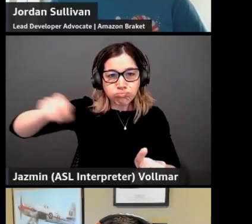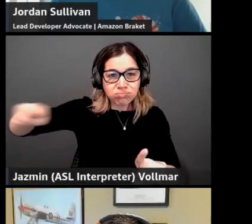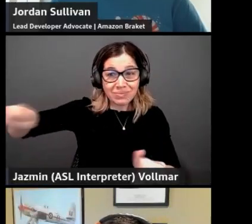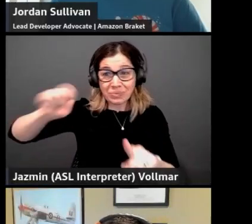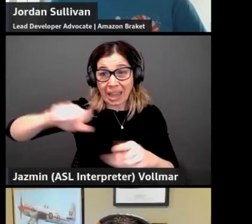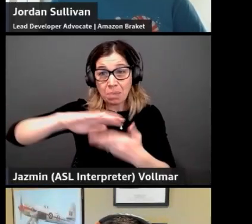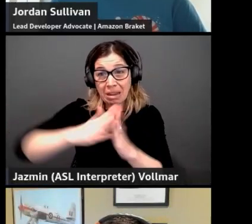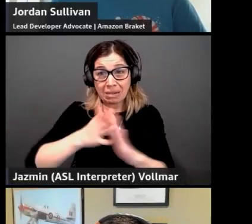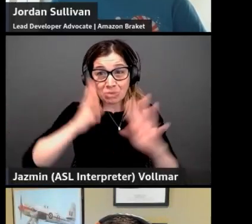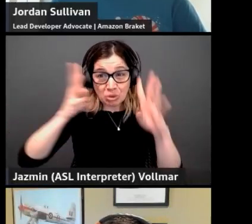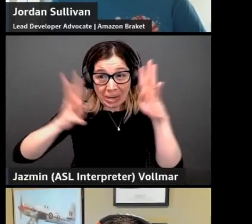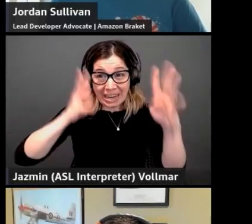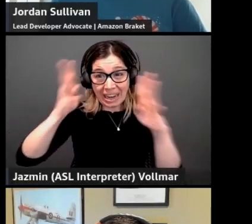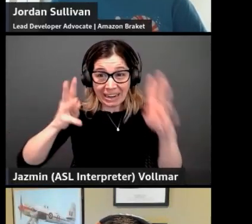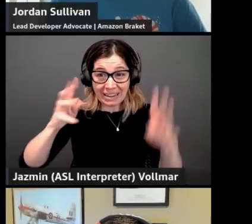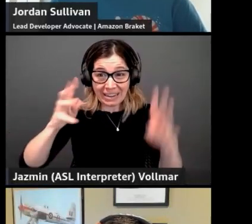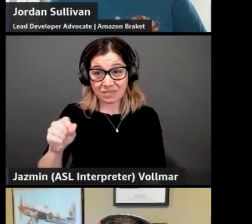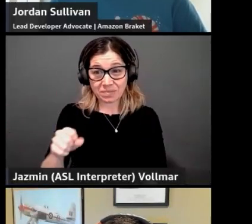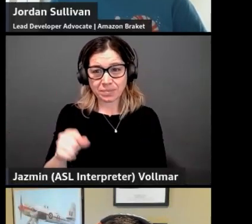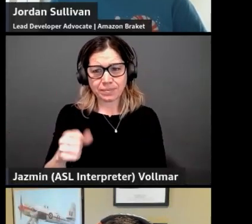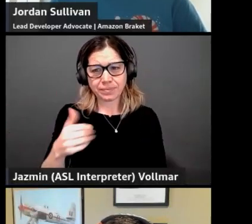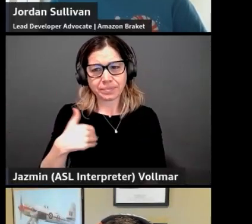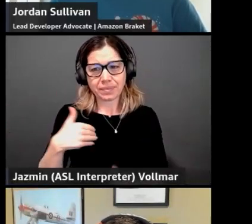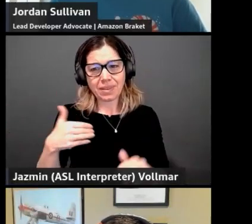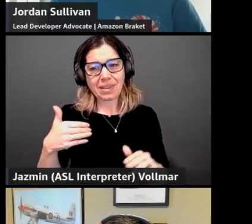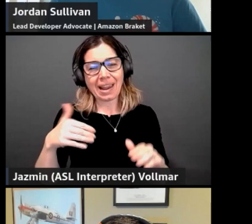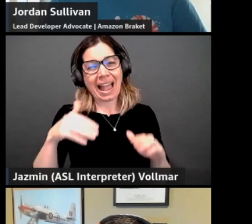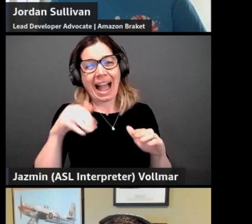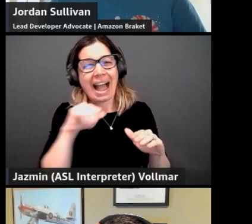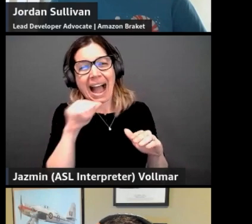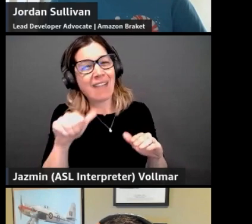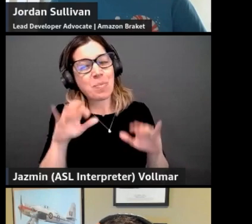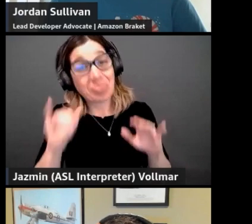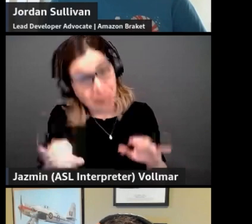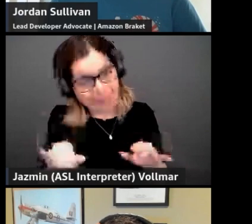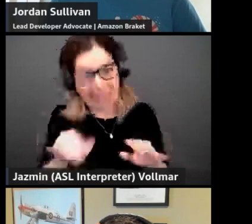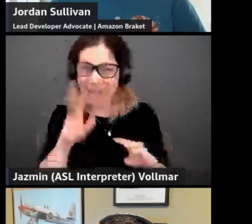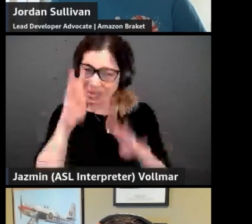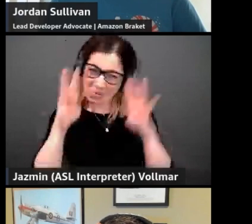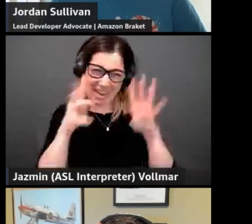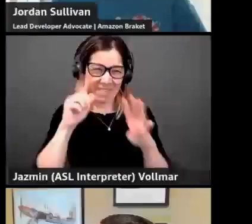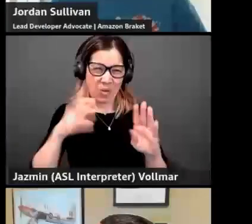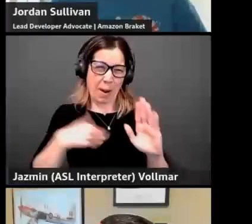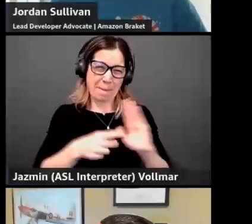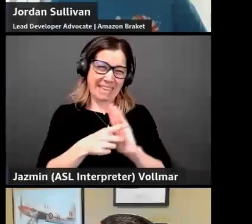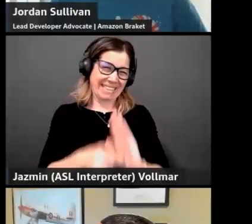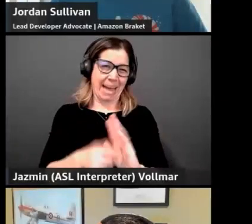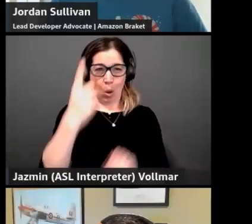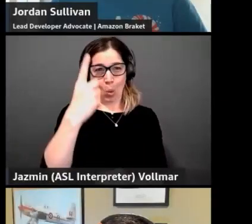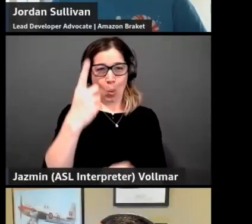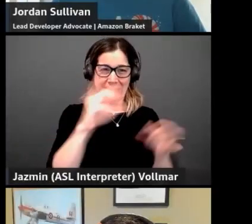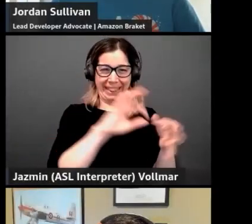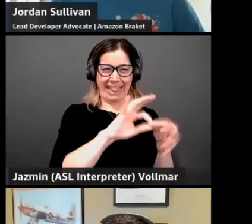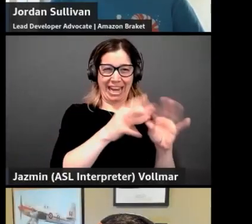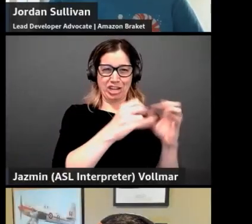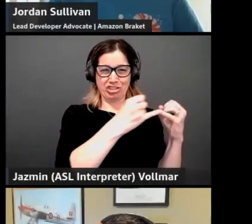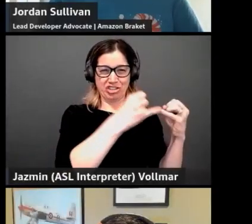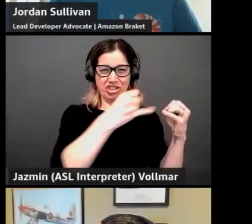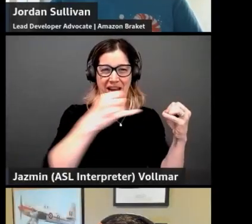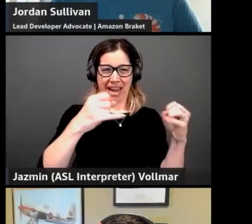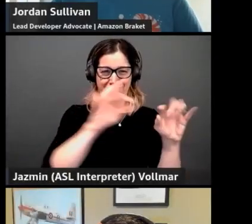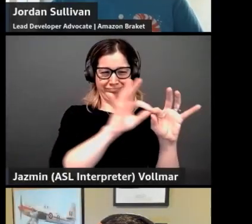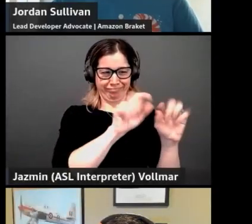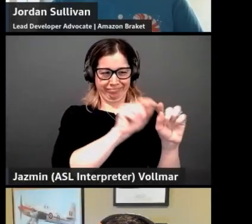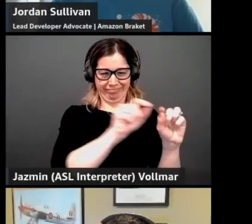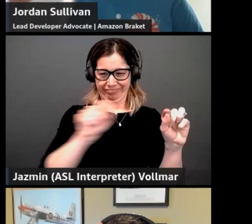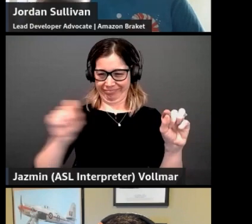this. I haven't been that creative for my demo, and I just have that linear chain for physical purposes.